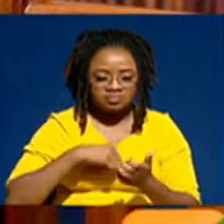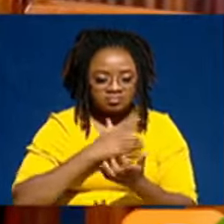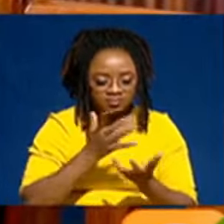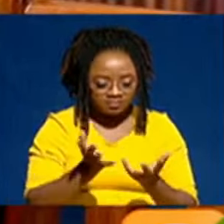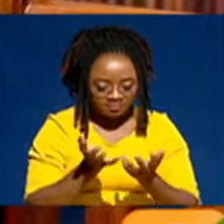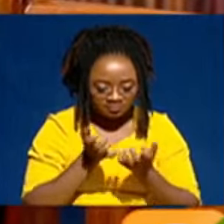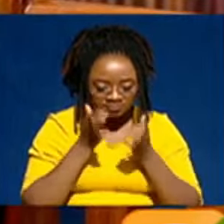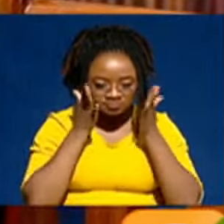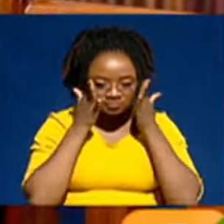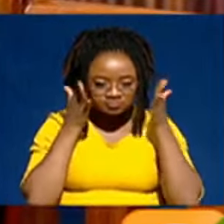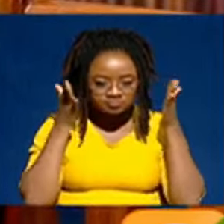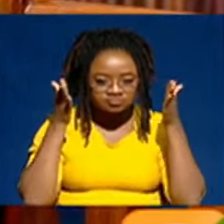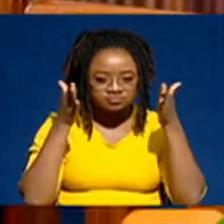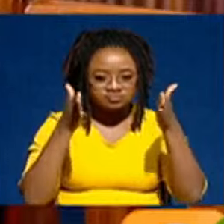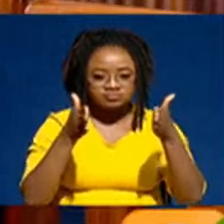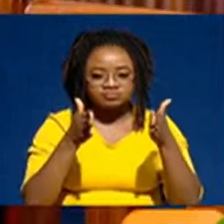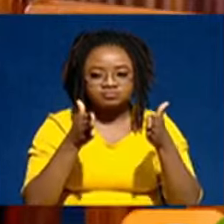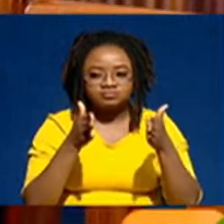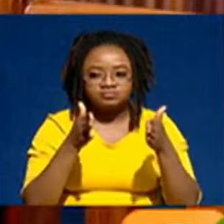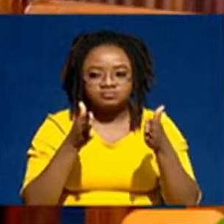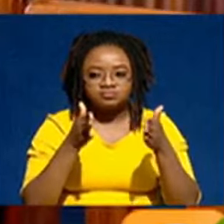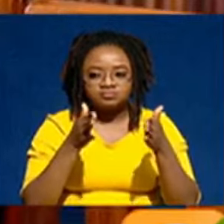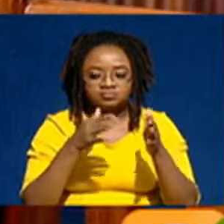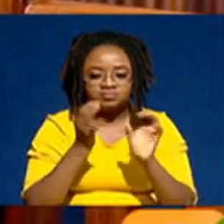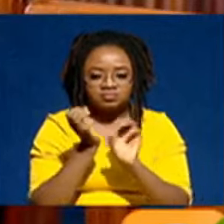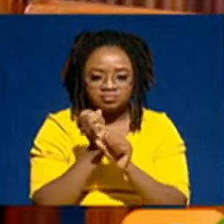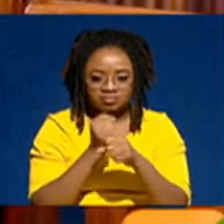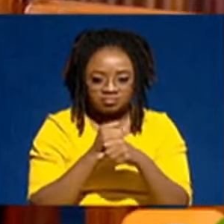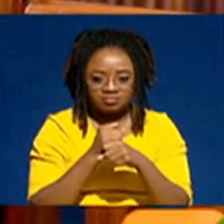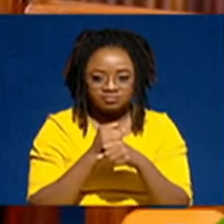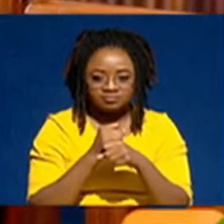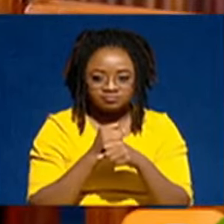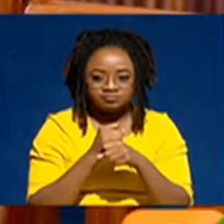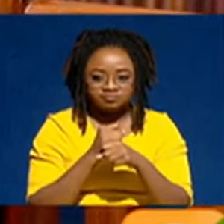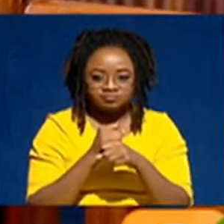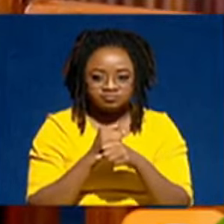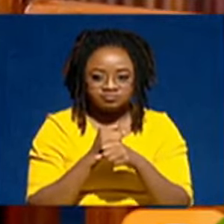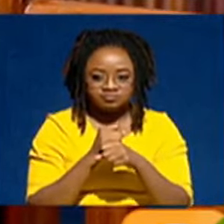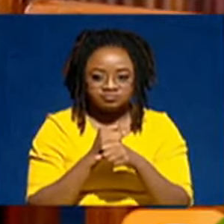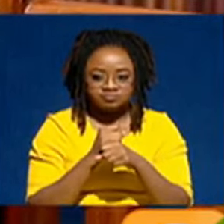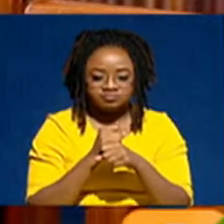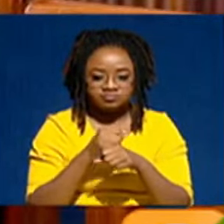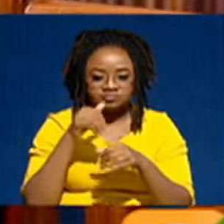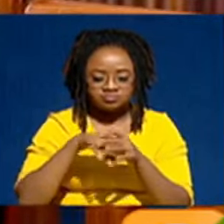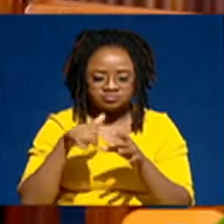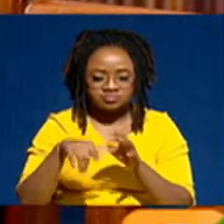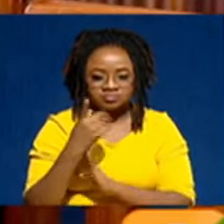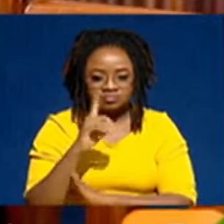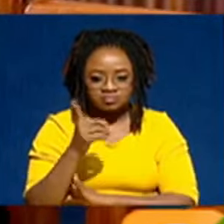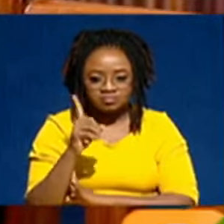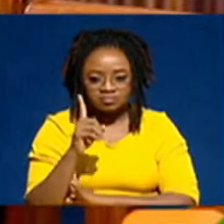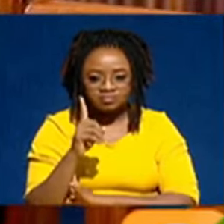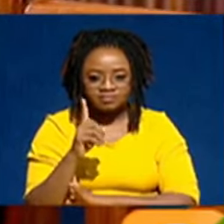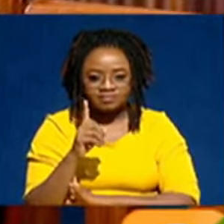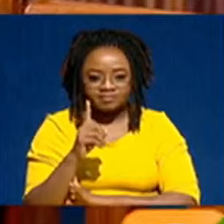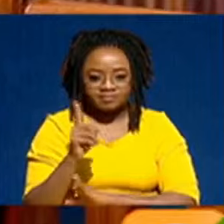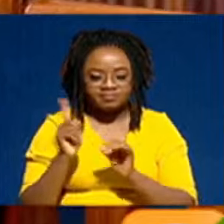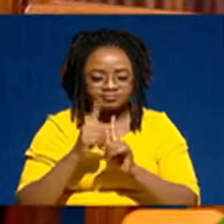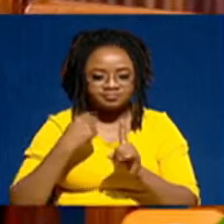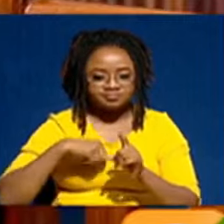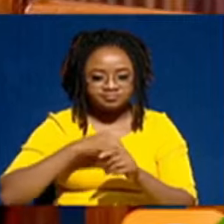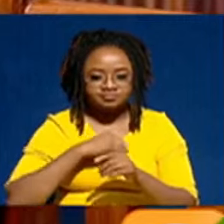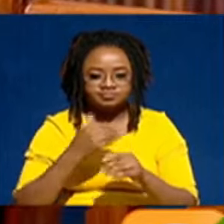on making manufacturing, you know, bolstering manufacturing within the city of Nairobi. We have fantastic